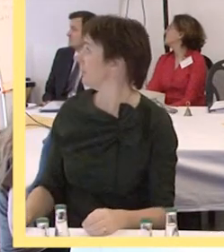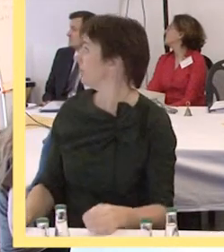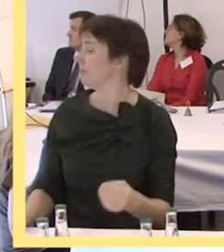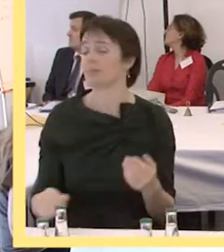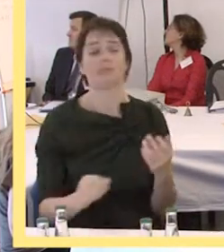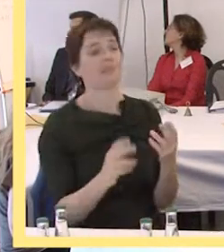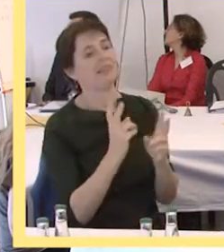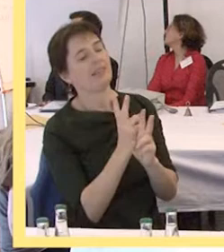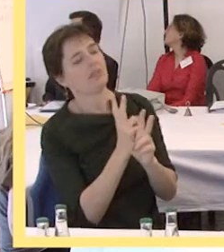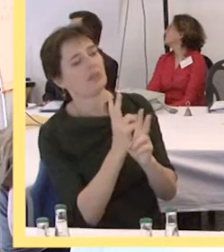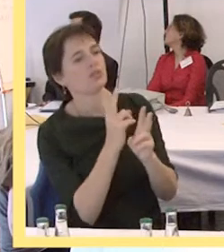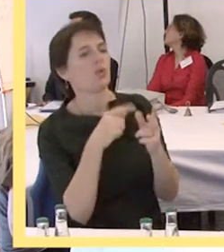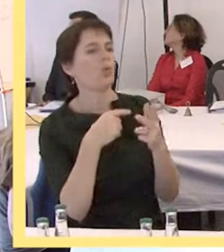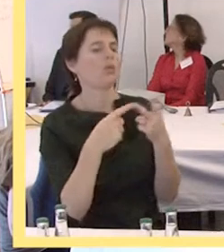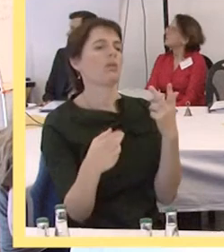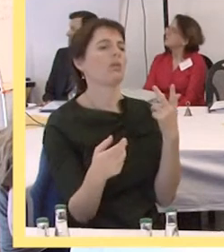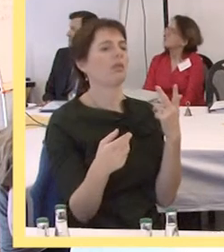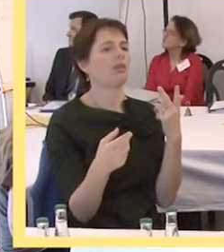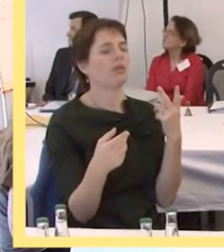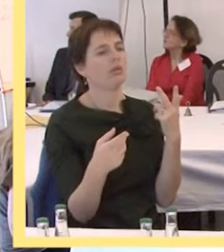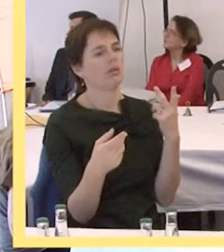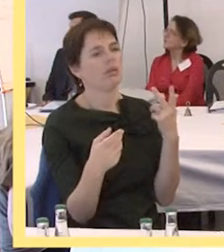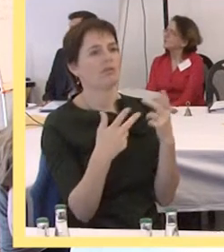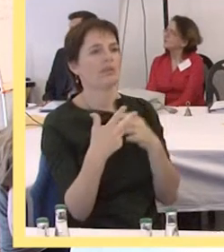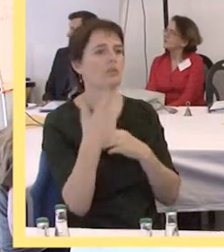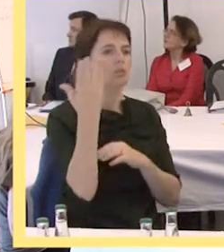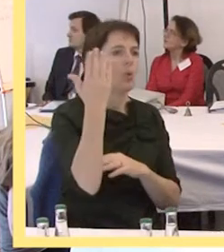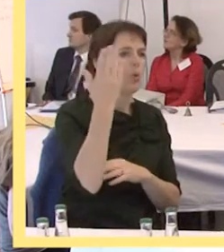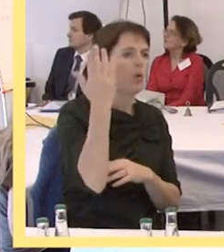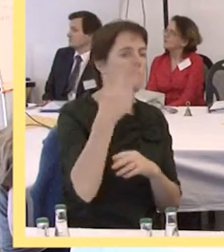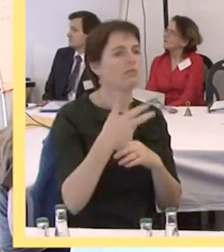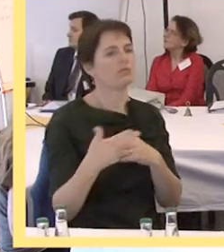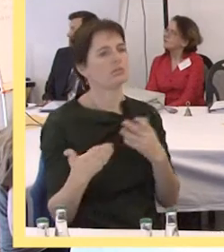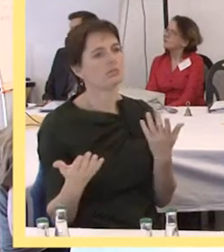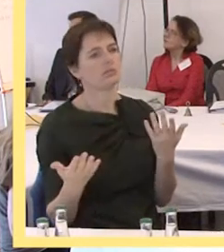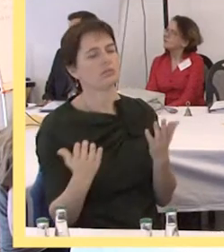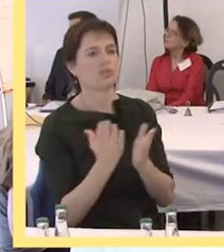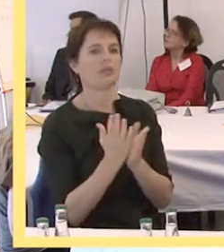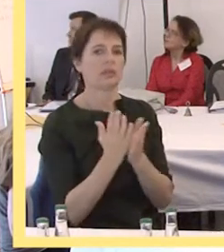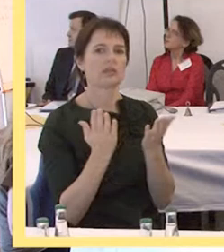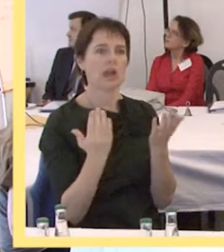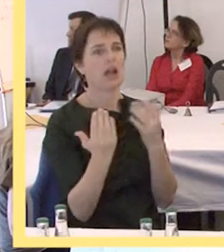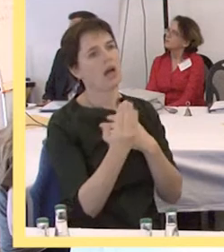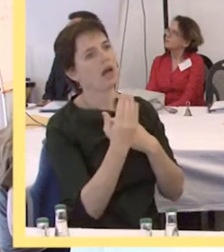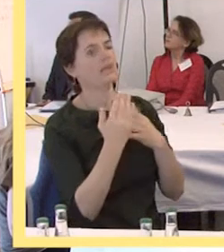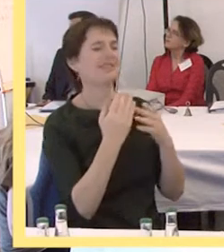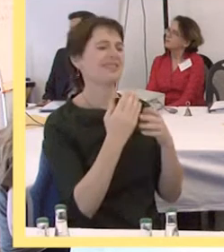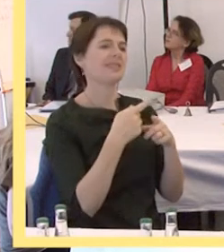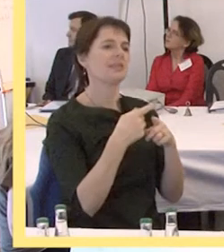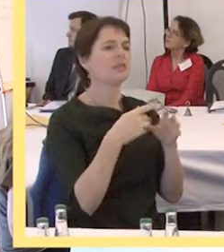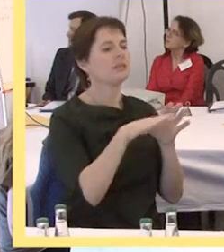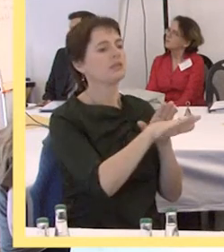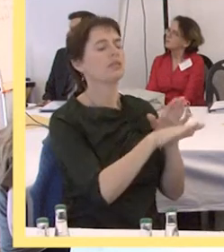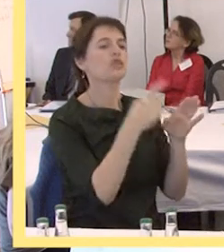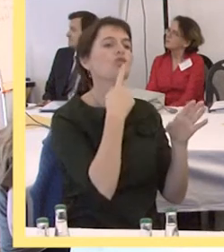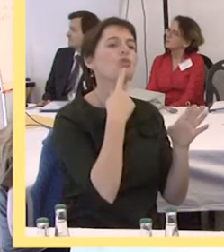identification, the resilience monitor, for example, schools, risk assessment. So there are various specific types that are also